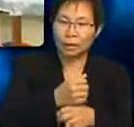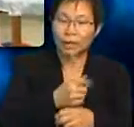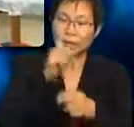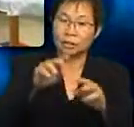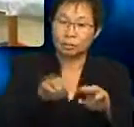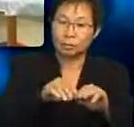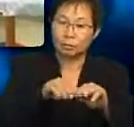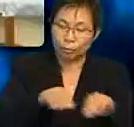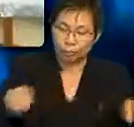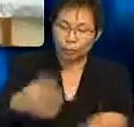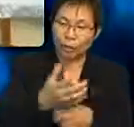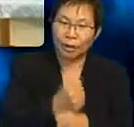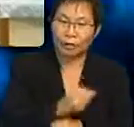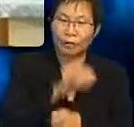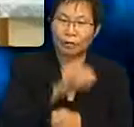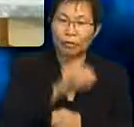will get